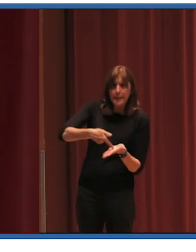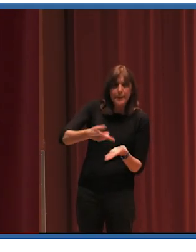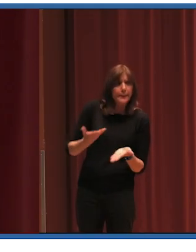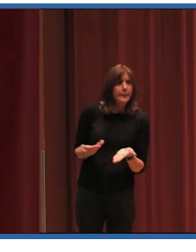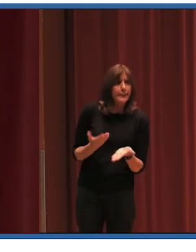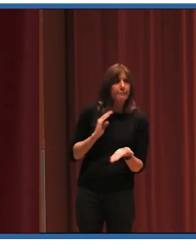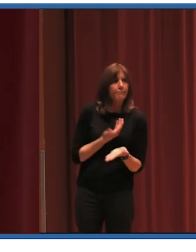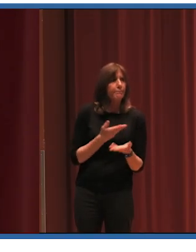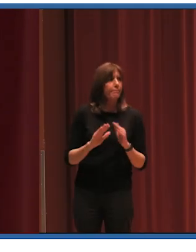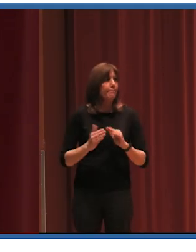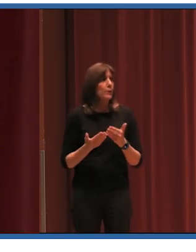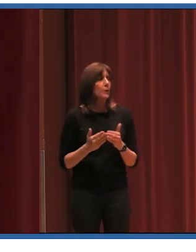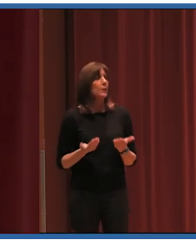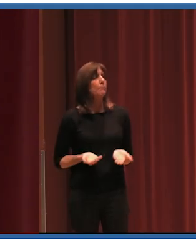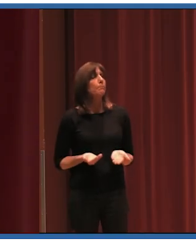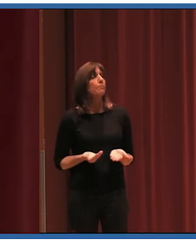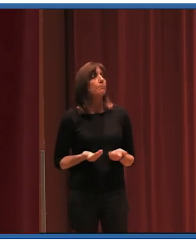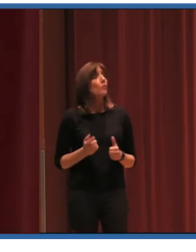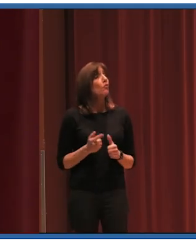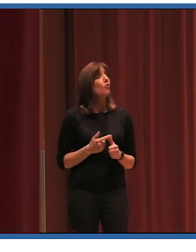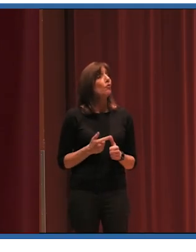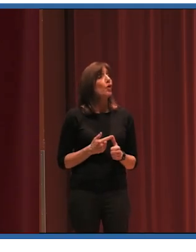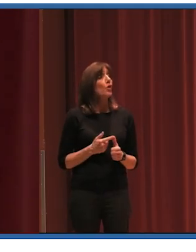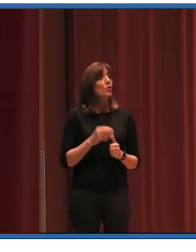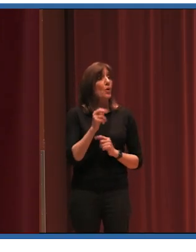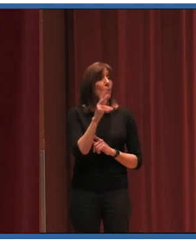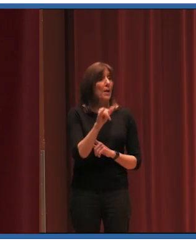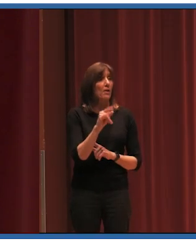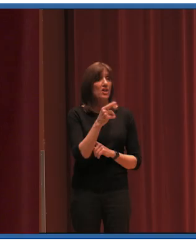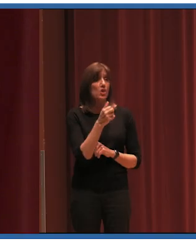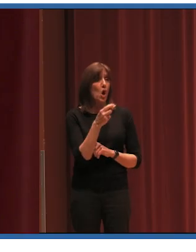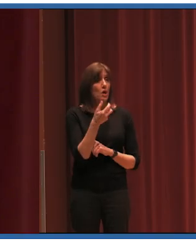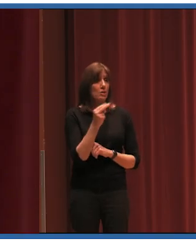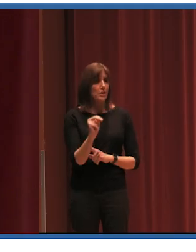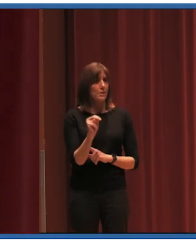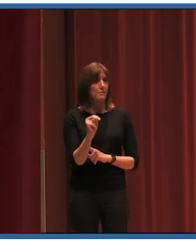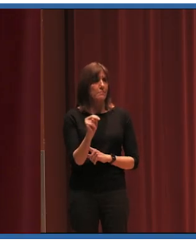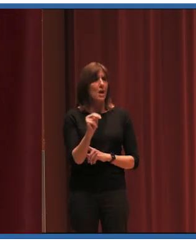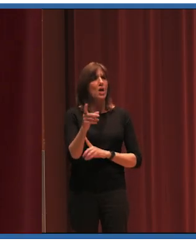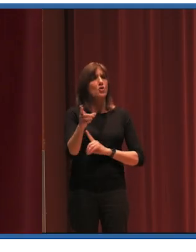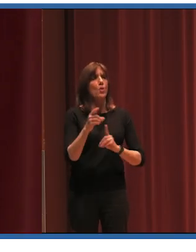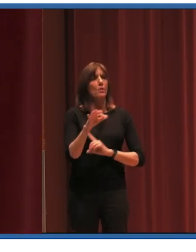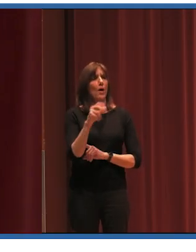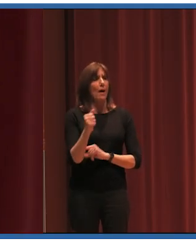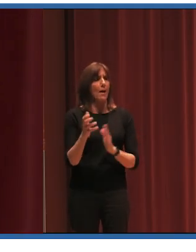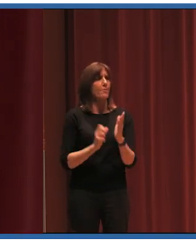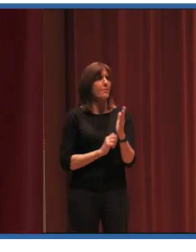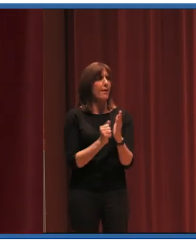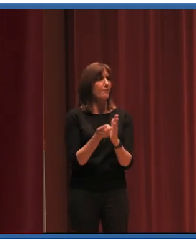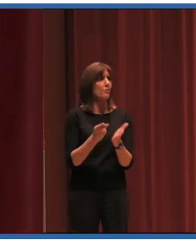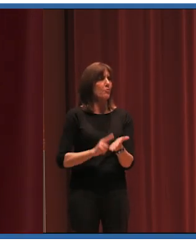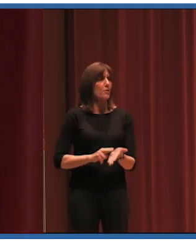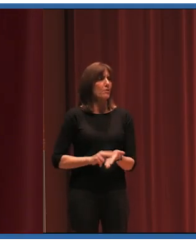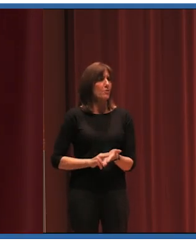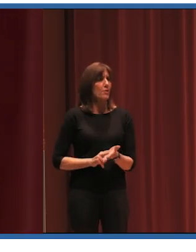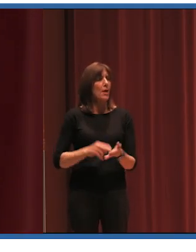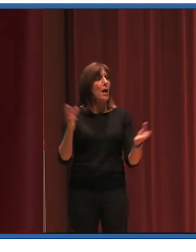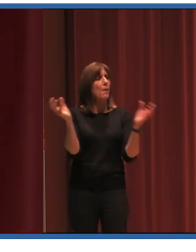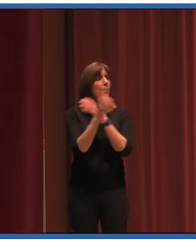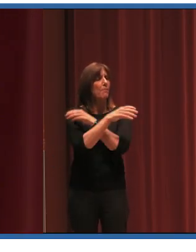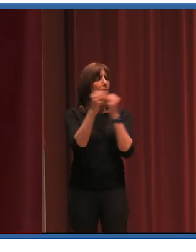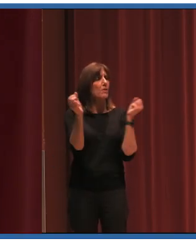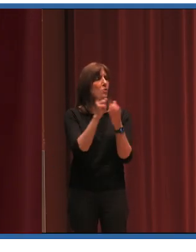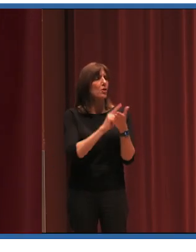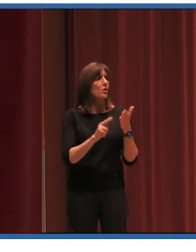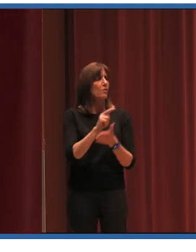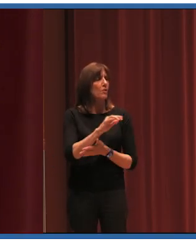our community. First, Mary Charlton, PhD, is the director of the Iowa Cancer Registry and a professor of